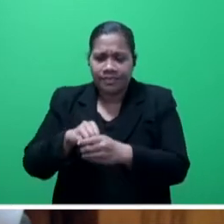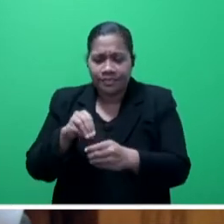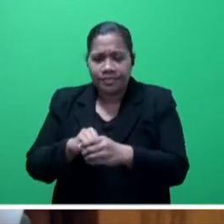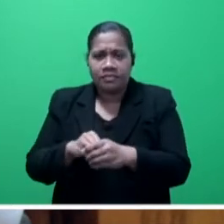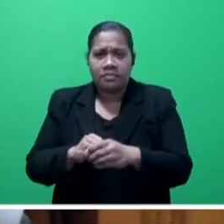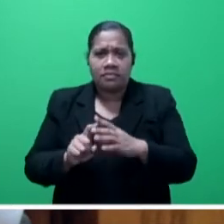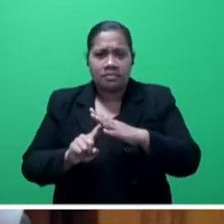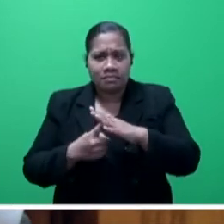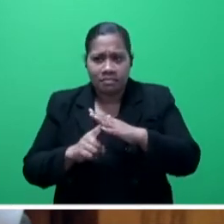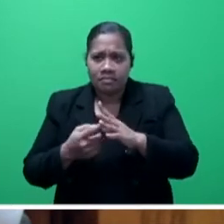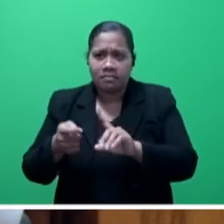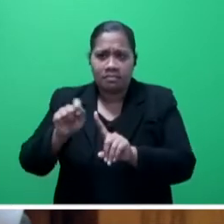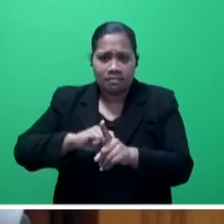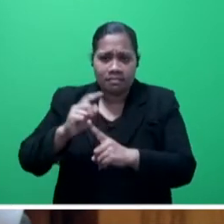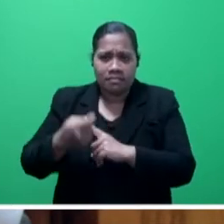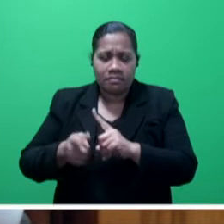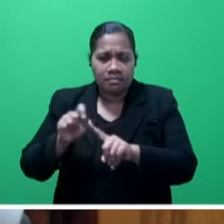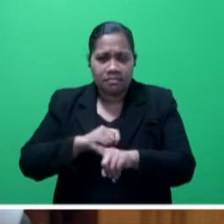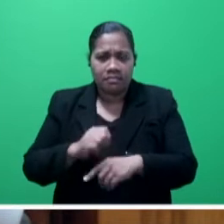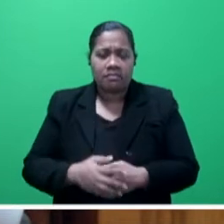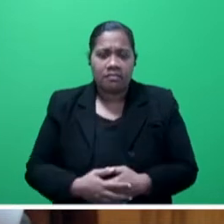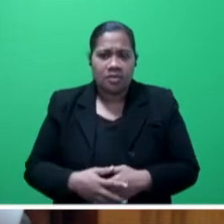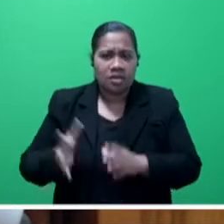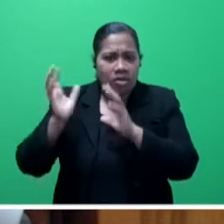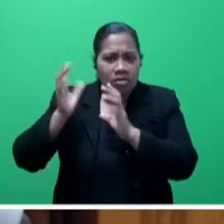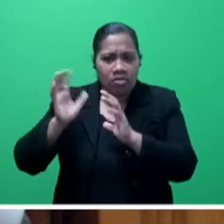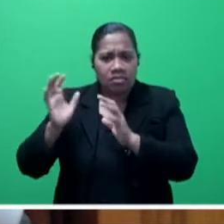mango, dragon fruit, guava, coconut, citrus.